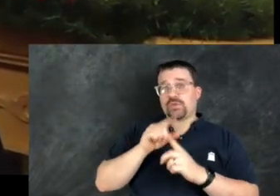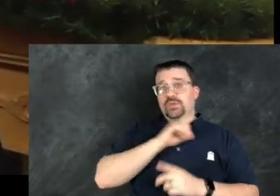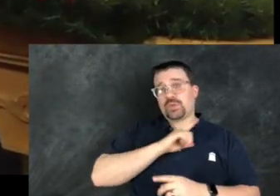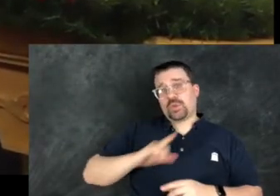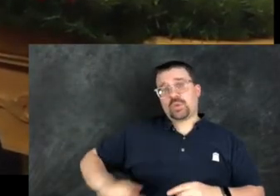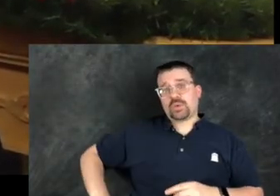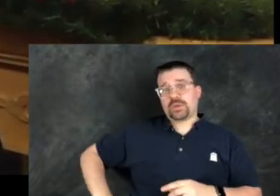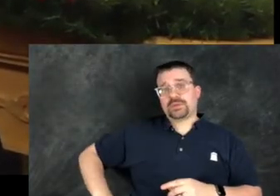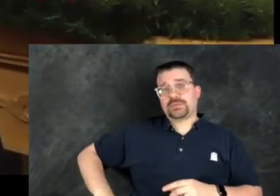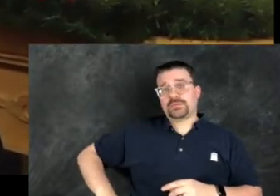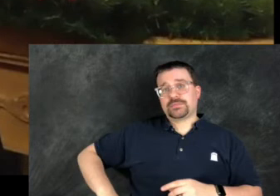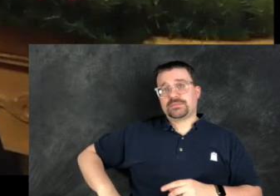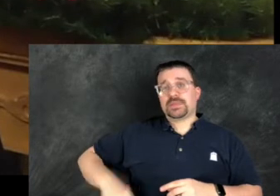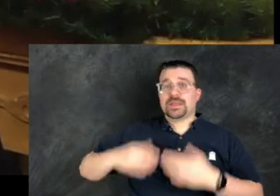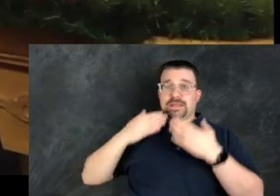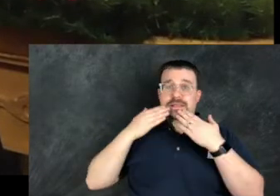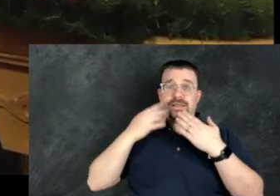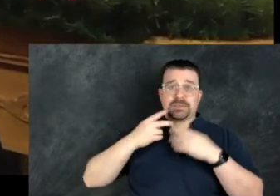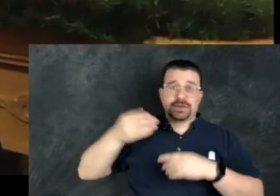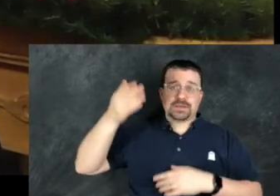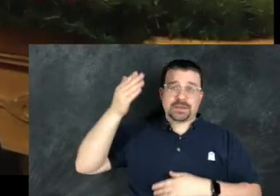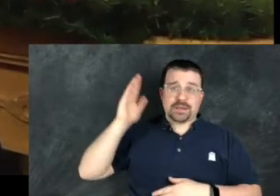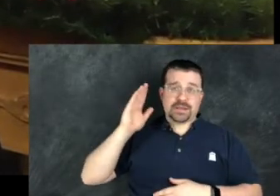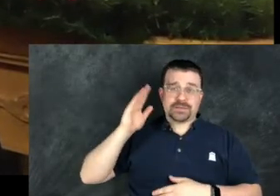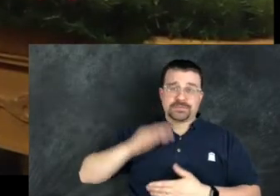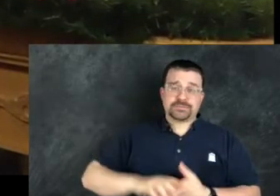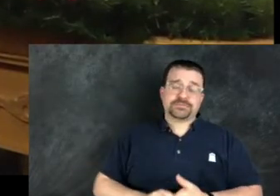Lord. Thanks be to God.